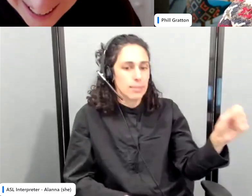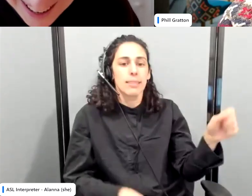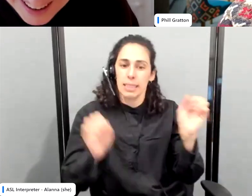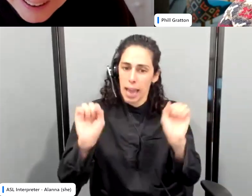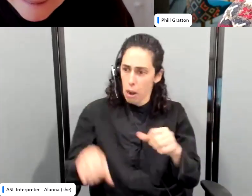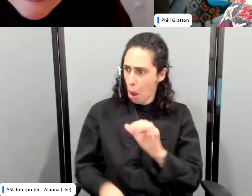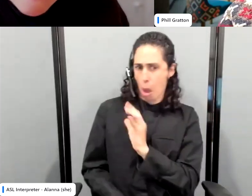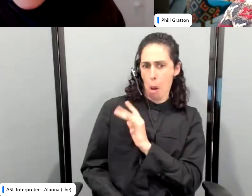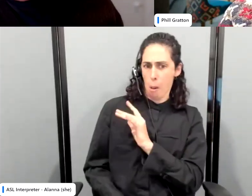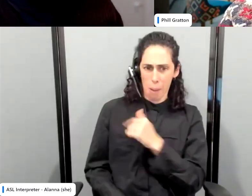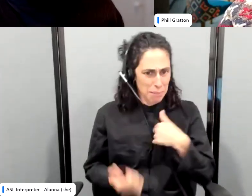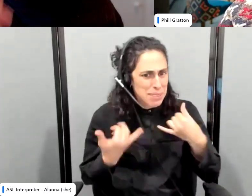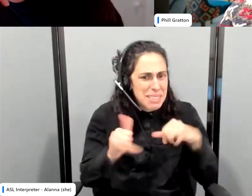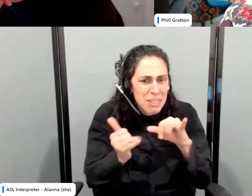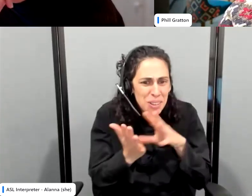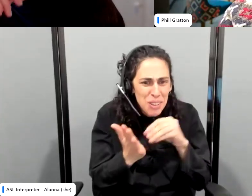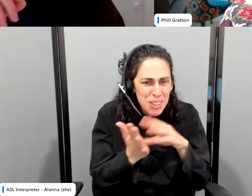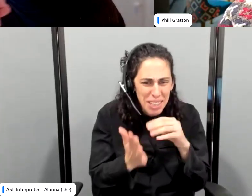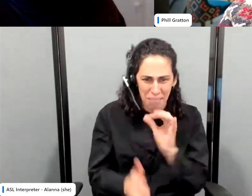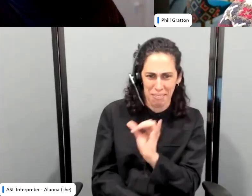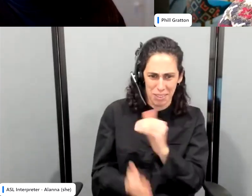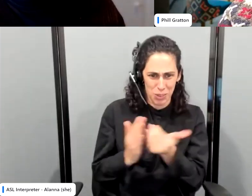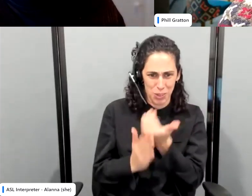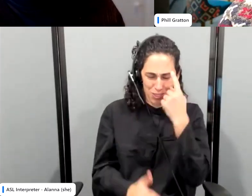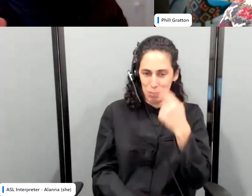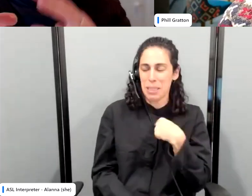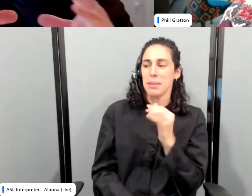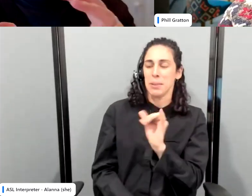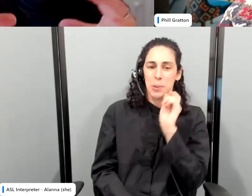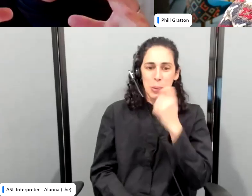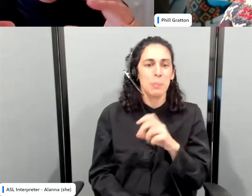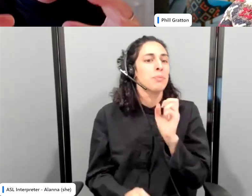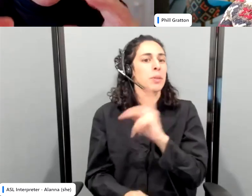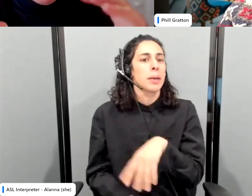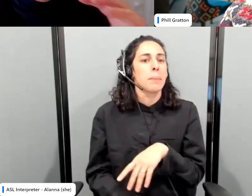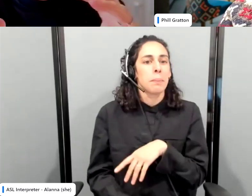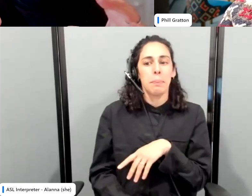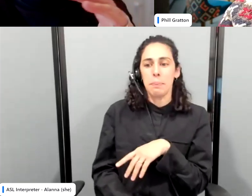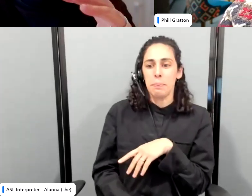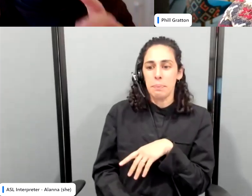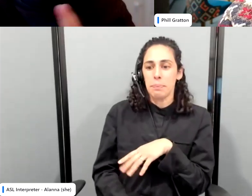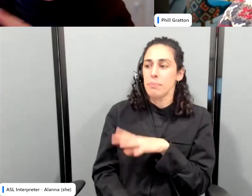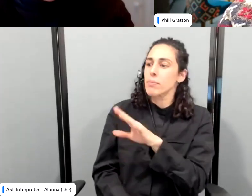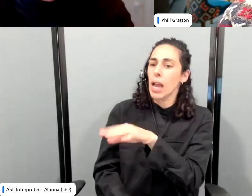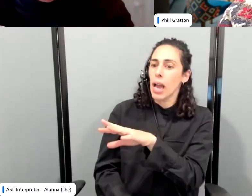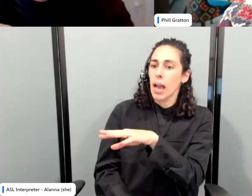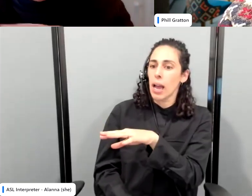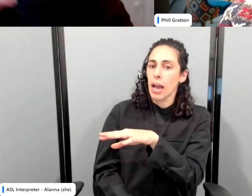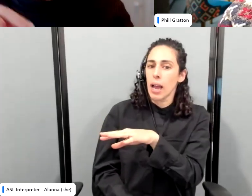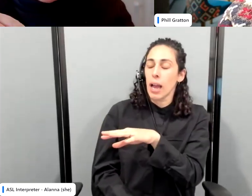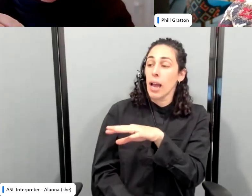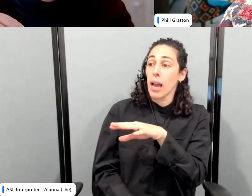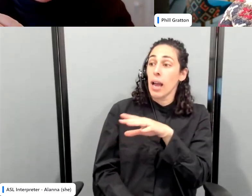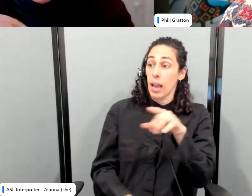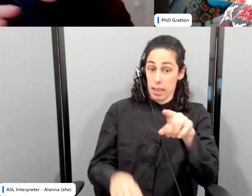ChatGPT. The other thing, which I thought was an interesting question, people wanted to know if the actual the page you get to looks different if you have the free version or